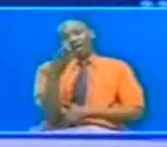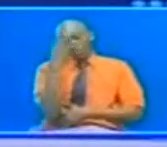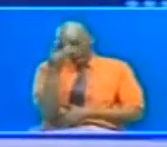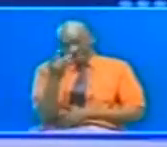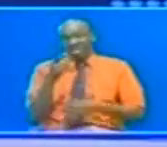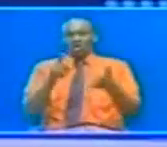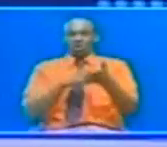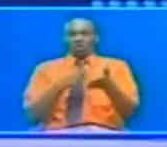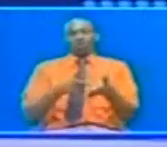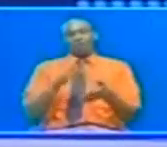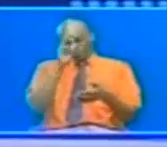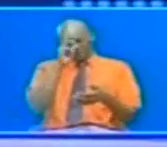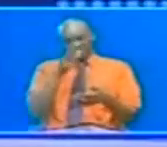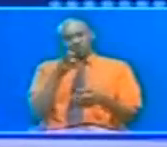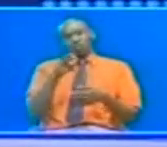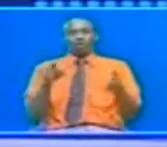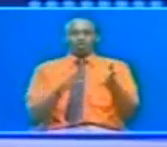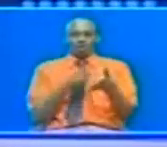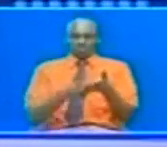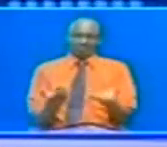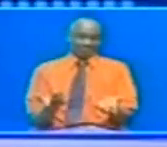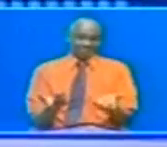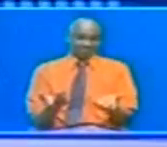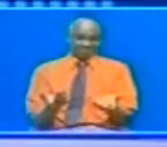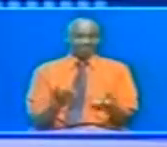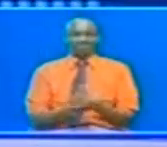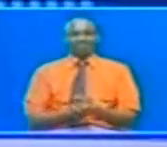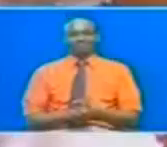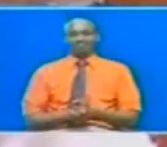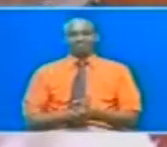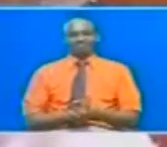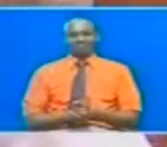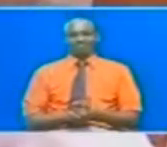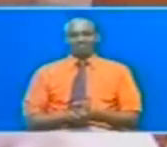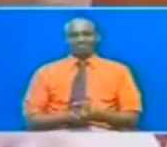armed Maasai and Kisii men. Fred Muturi has the latest.